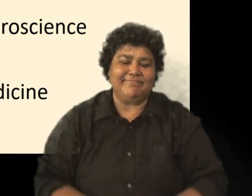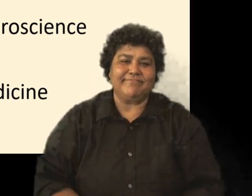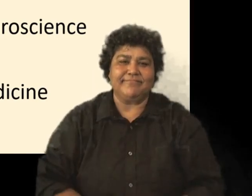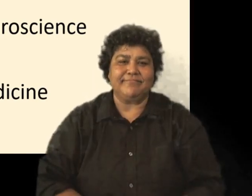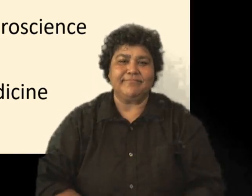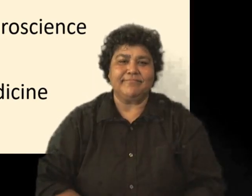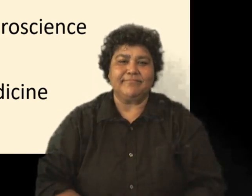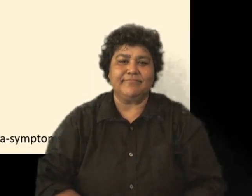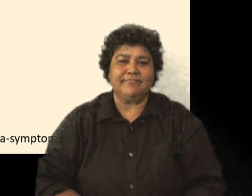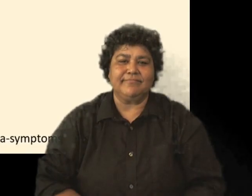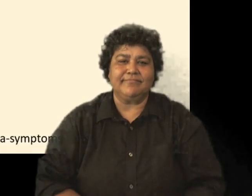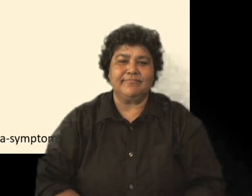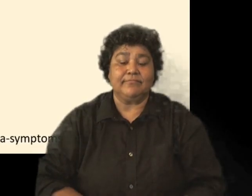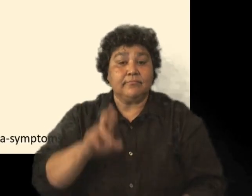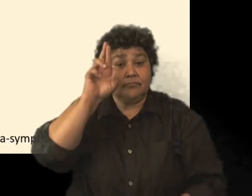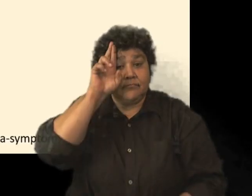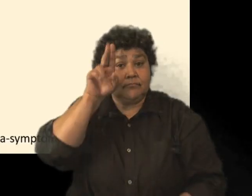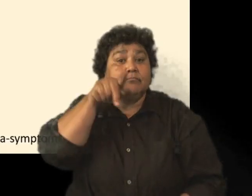connection.